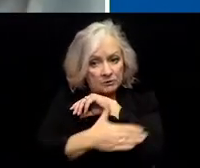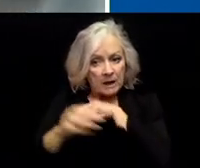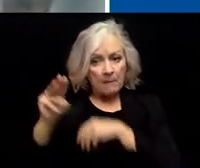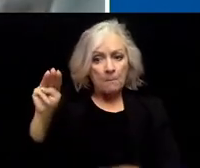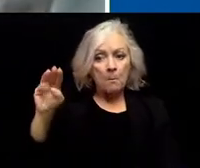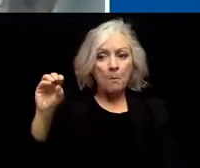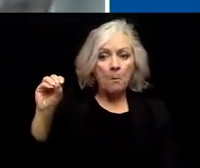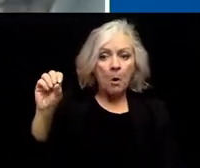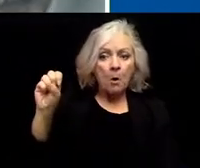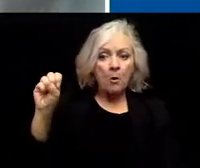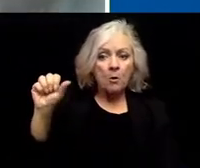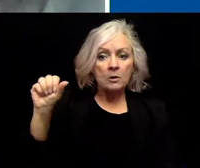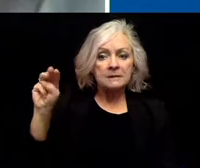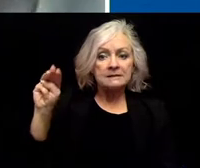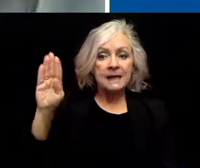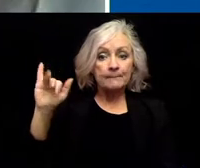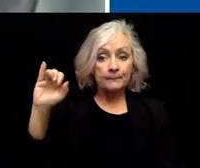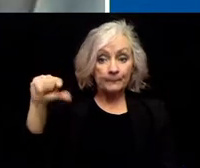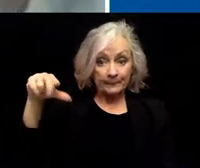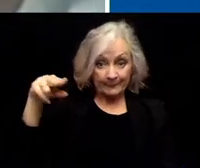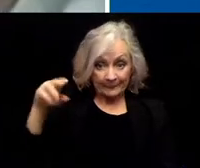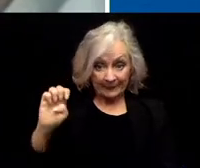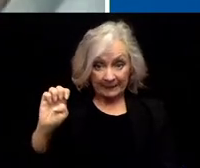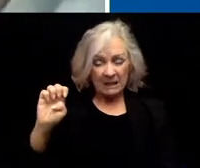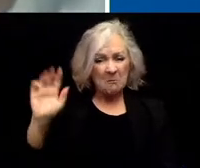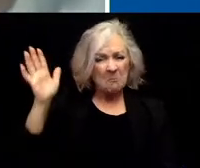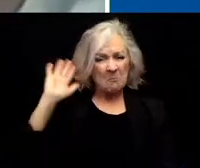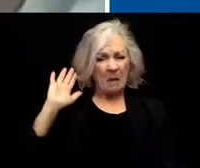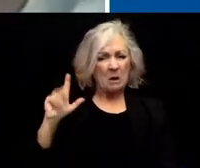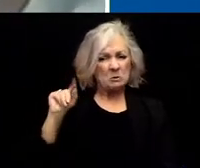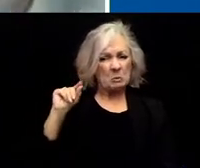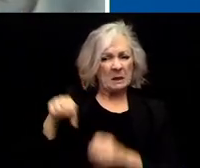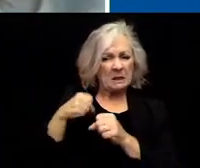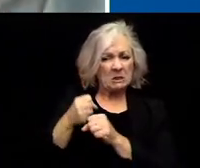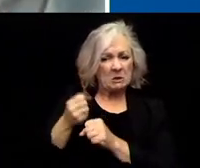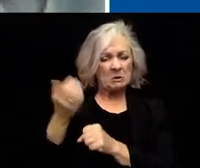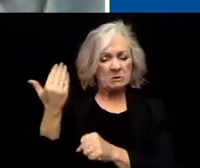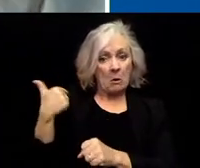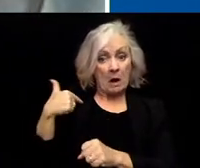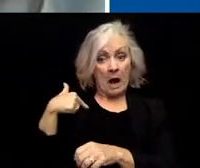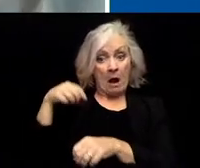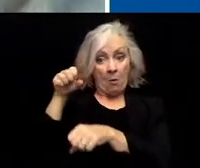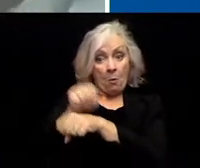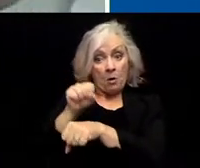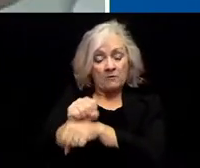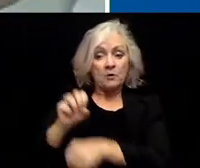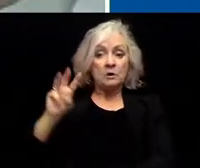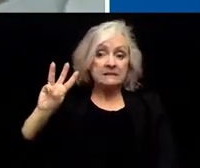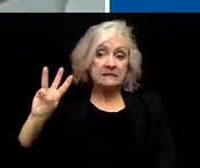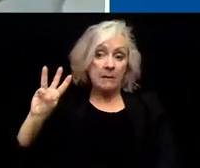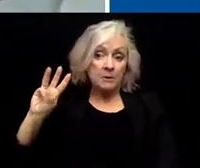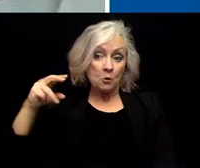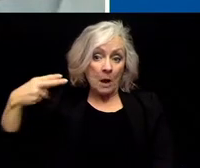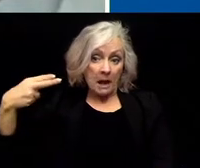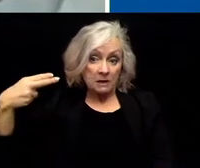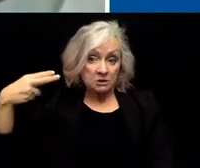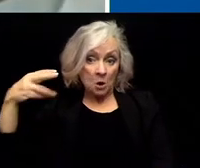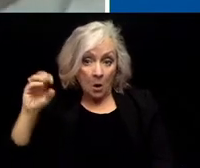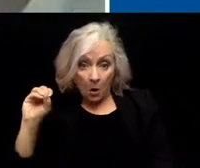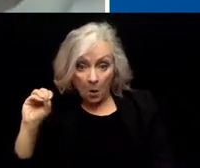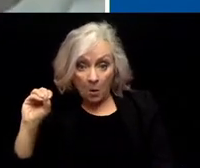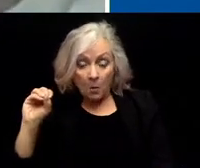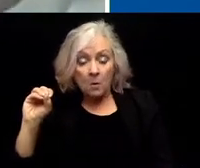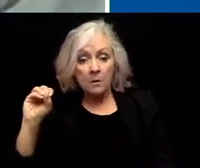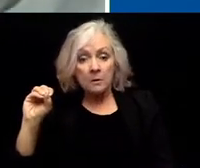ago, Mike, when I was working as a consultant for the World Health Organization and the Ministry of Health. And they asked us, the